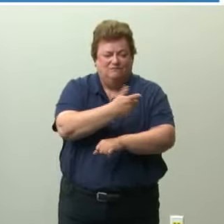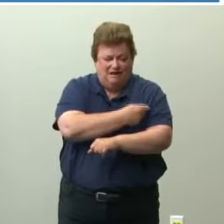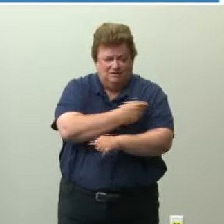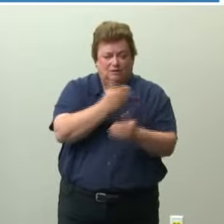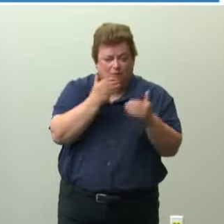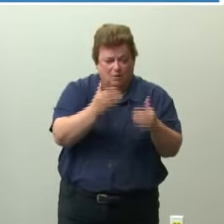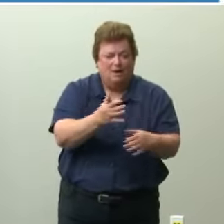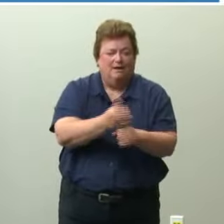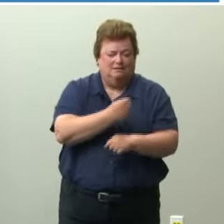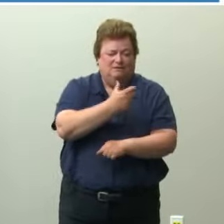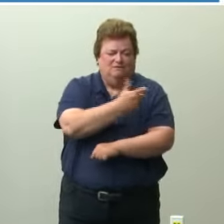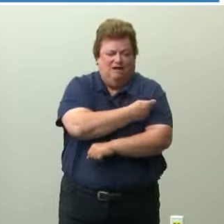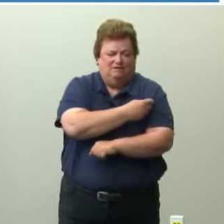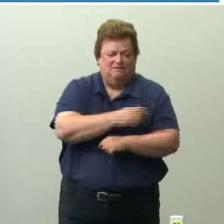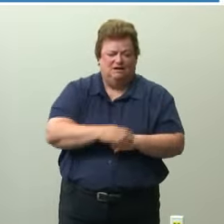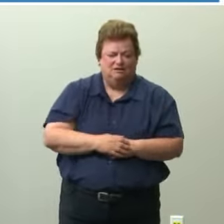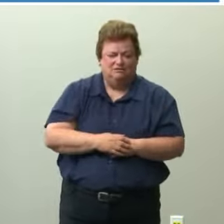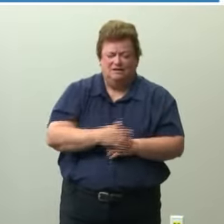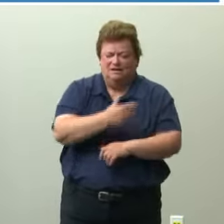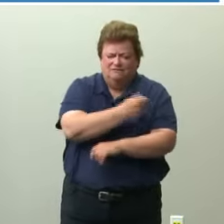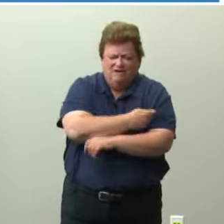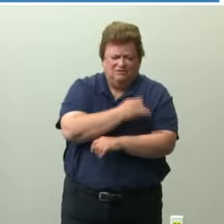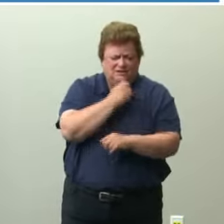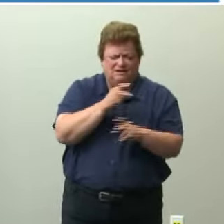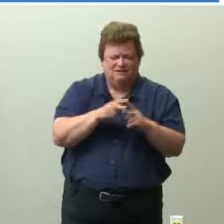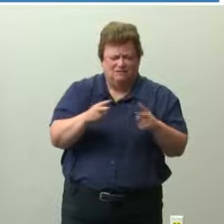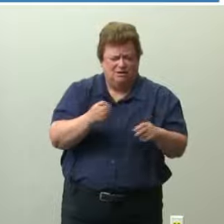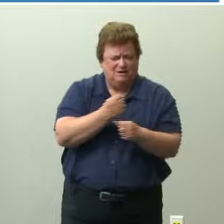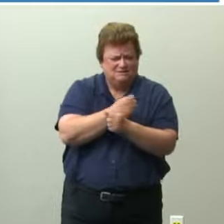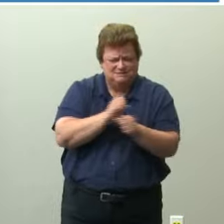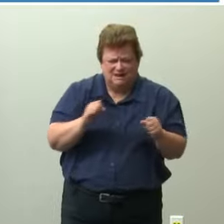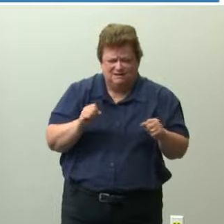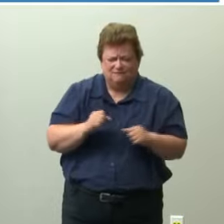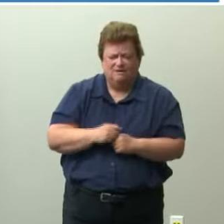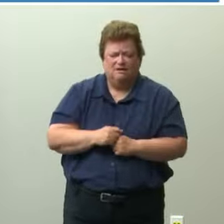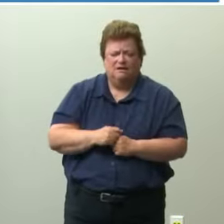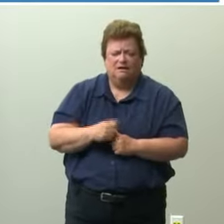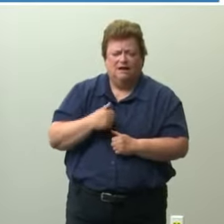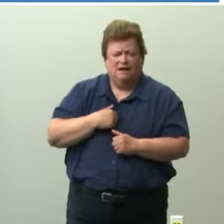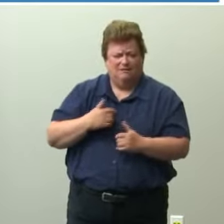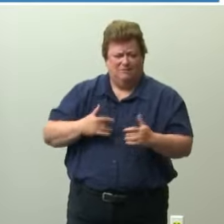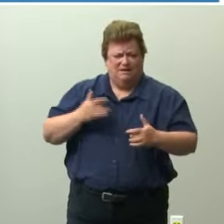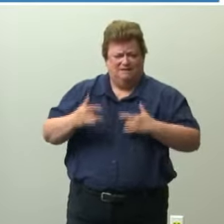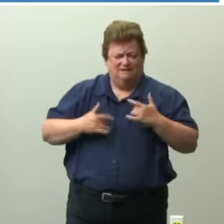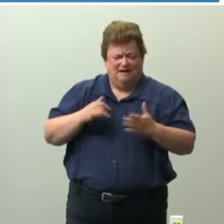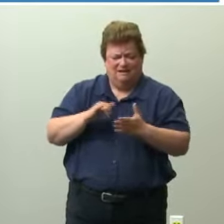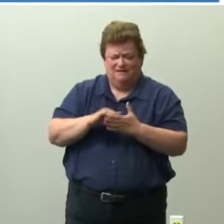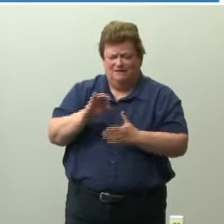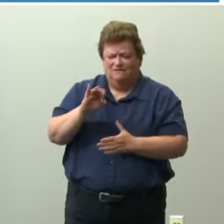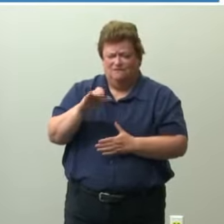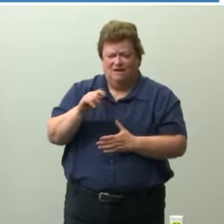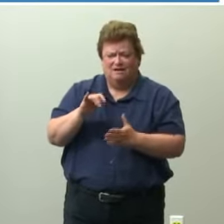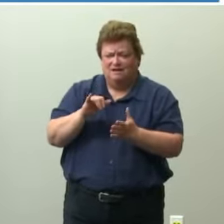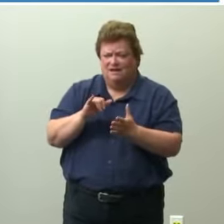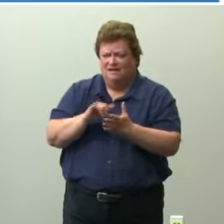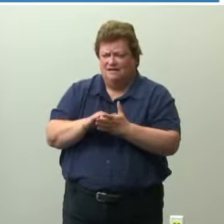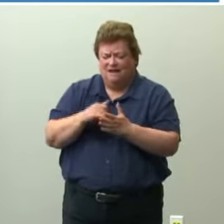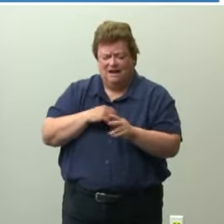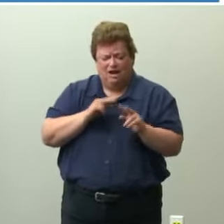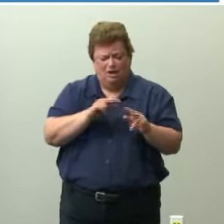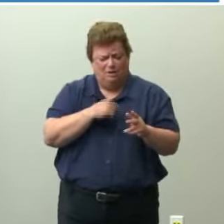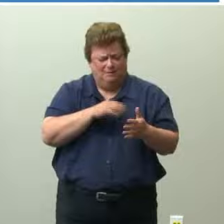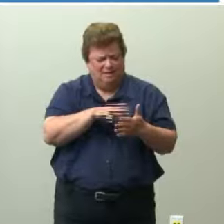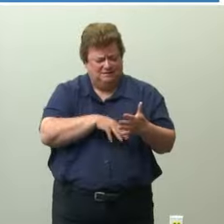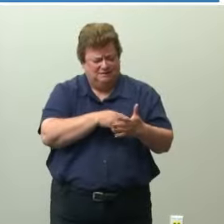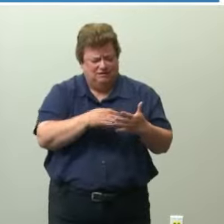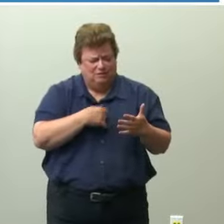vaccine's very safe. We've been giving it all summer in our clinic. I've actually been excited about the fact that oftentimes I'll look at my schedule and